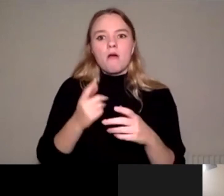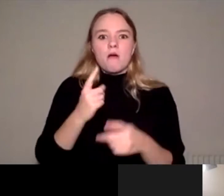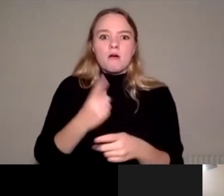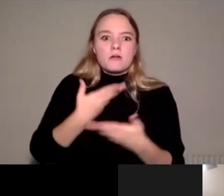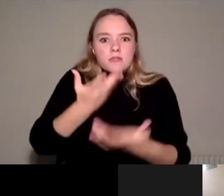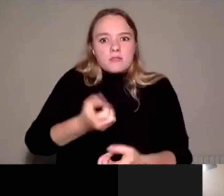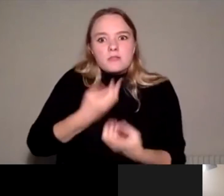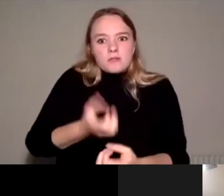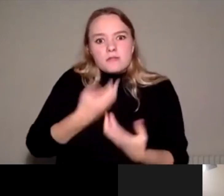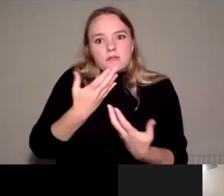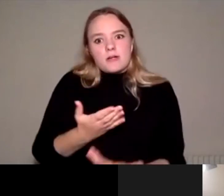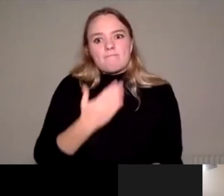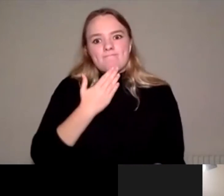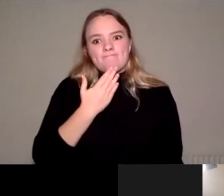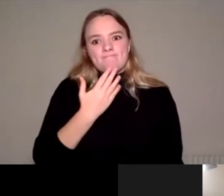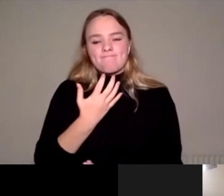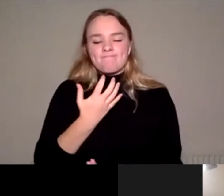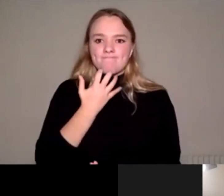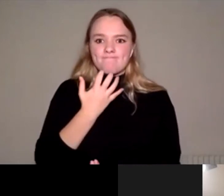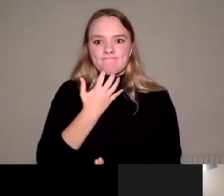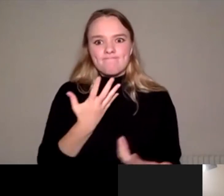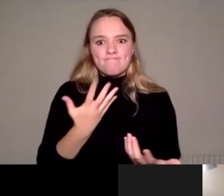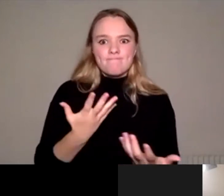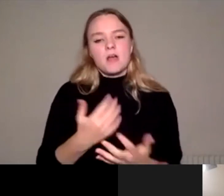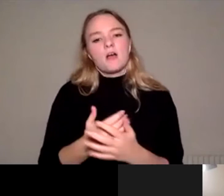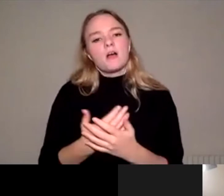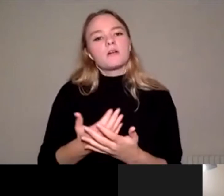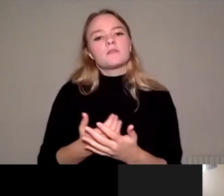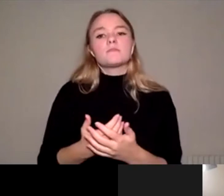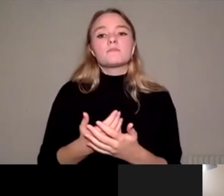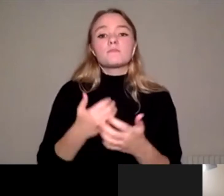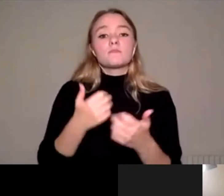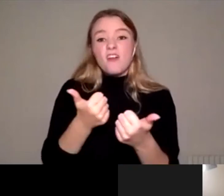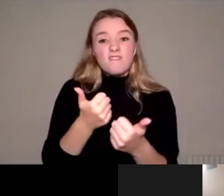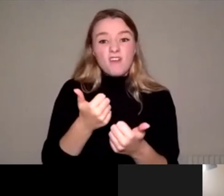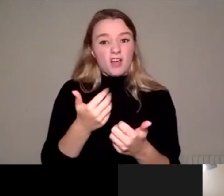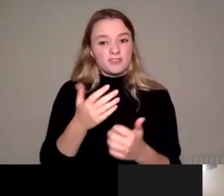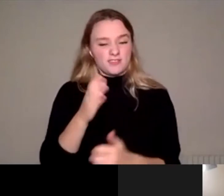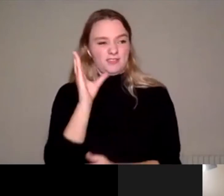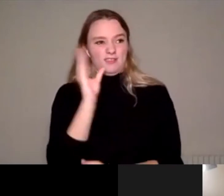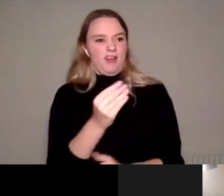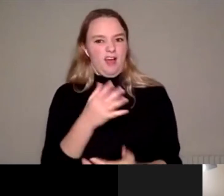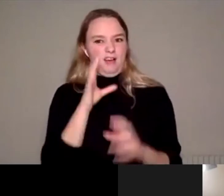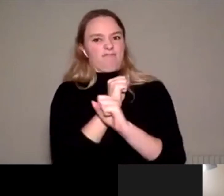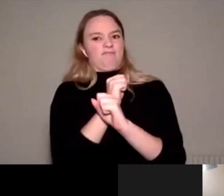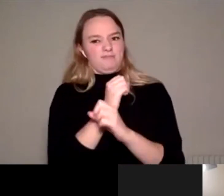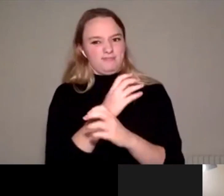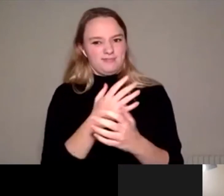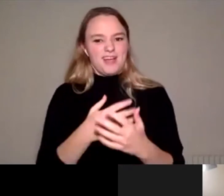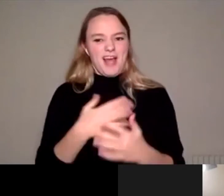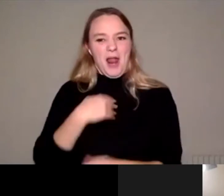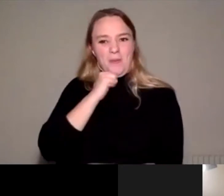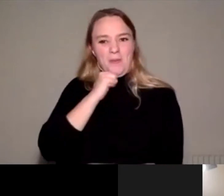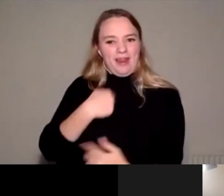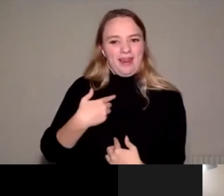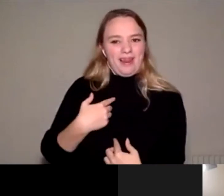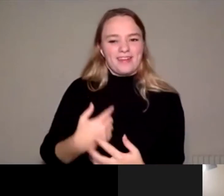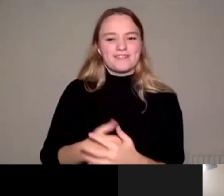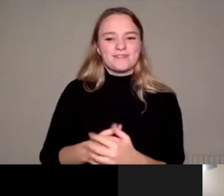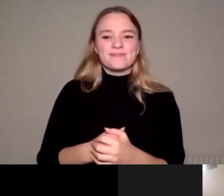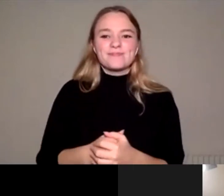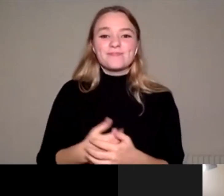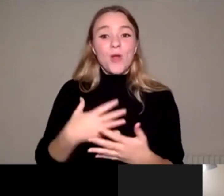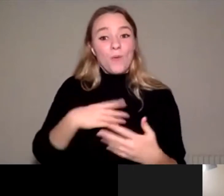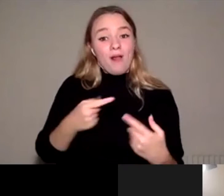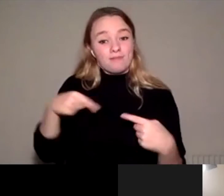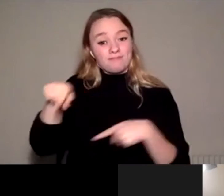fed up with it, or you just feel uncomfortable answering anything, then just tell me to shut up and I will. We want this